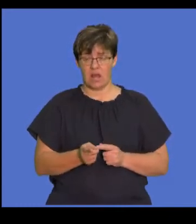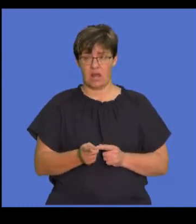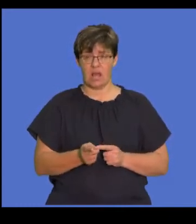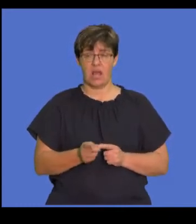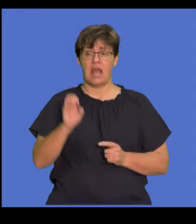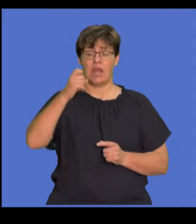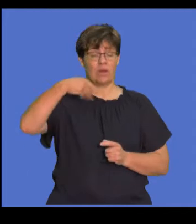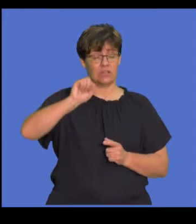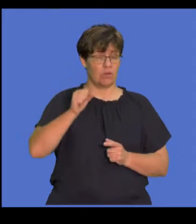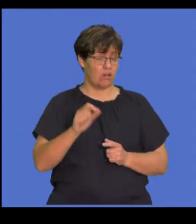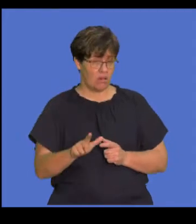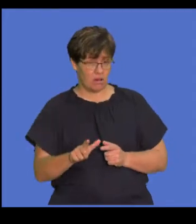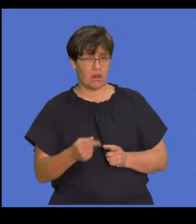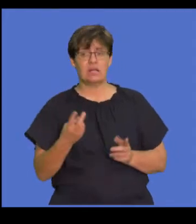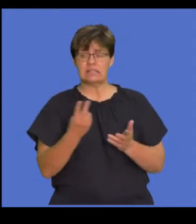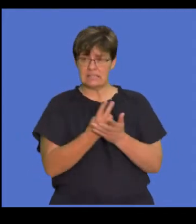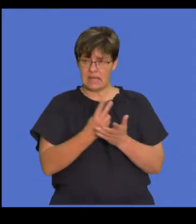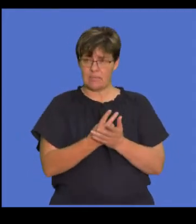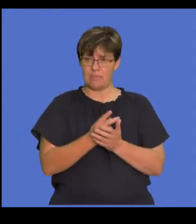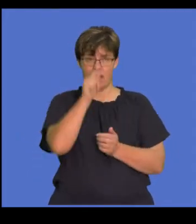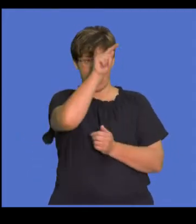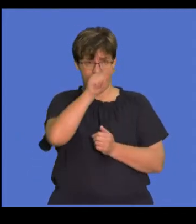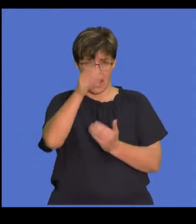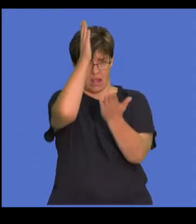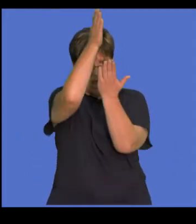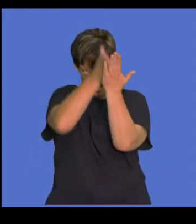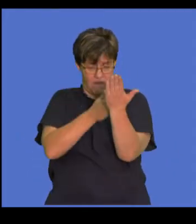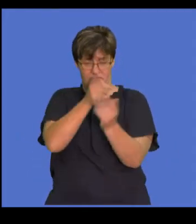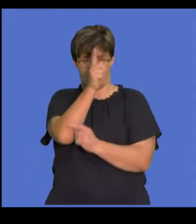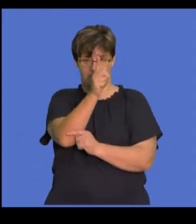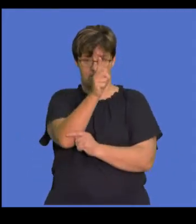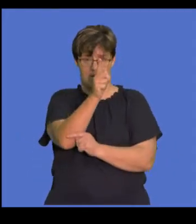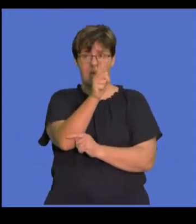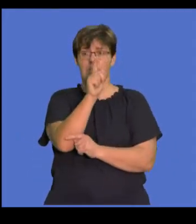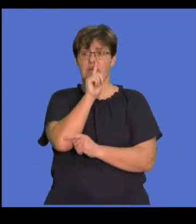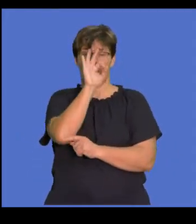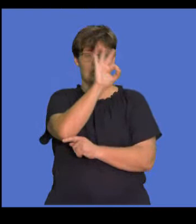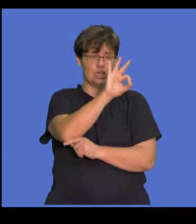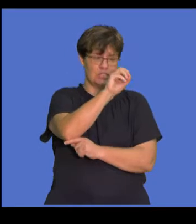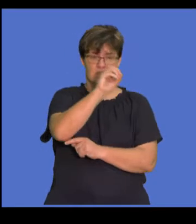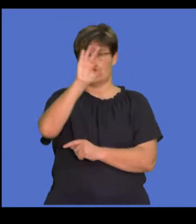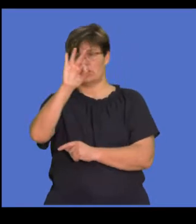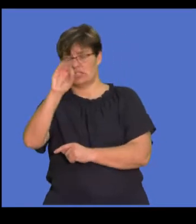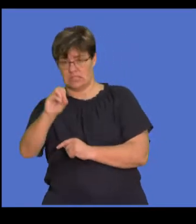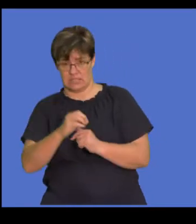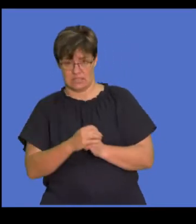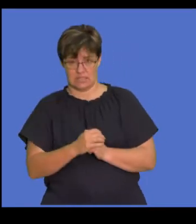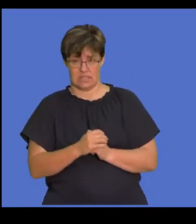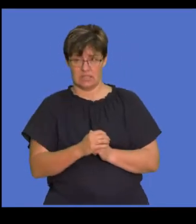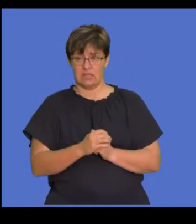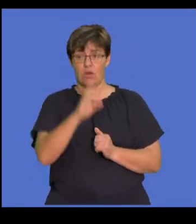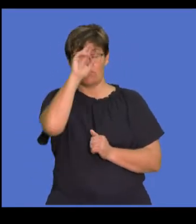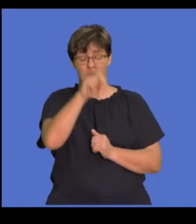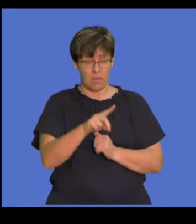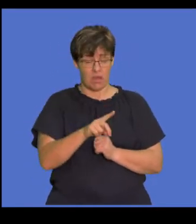an equilateral triangle, I'm also bisecting that angle and making it 30 degrees, 30 degrees. Because